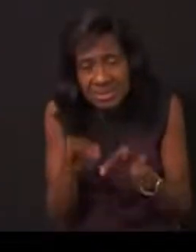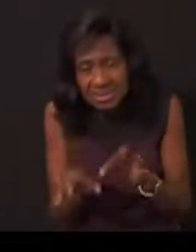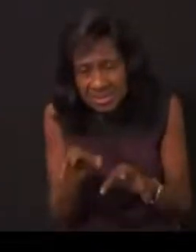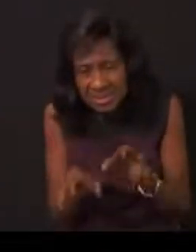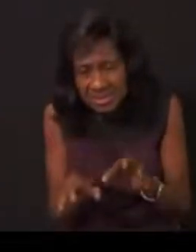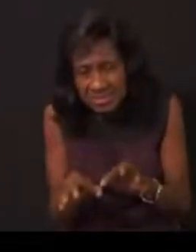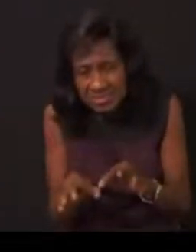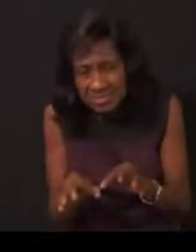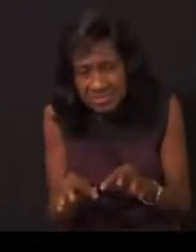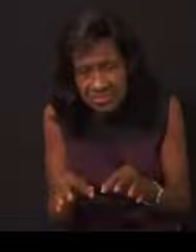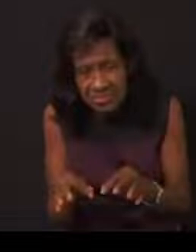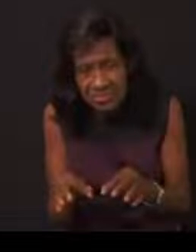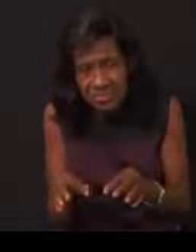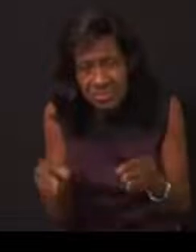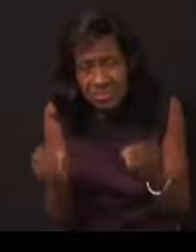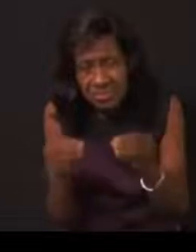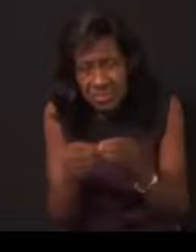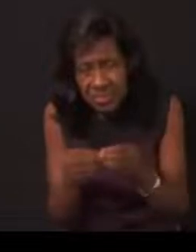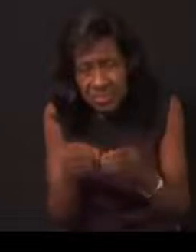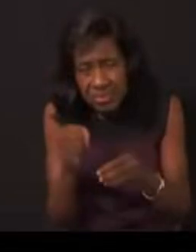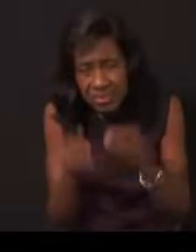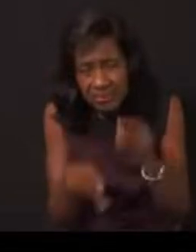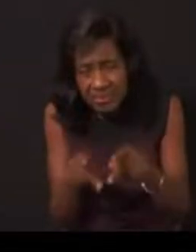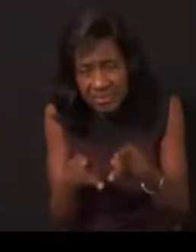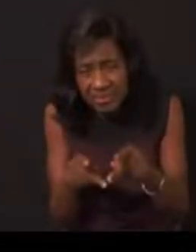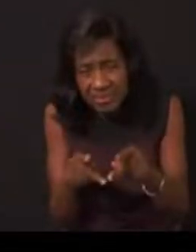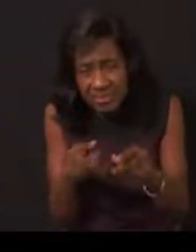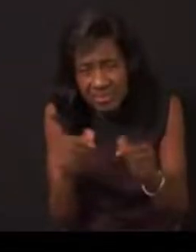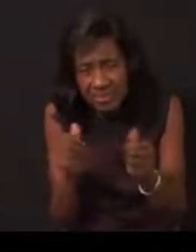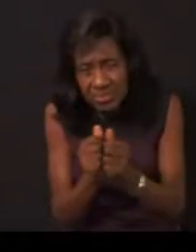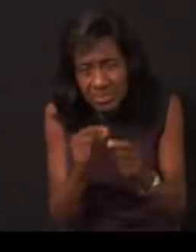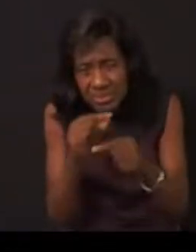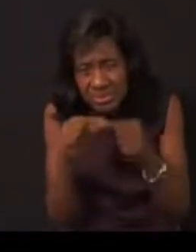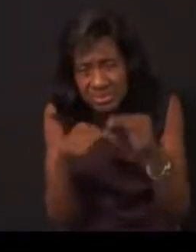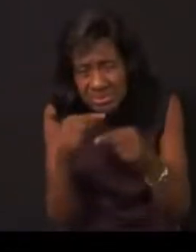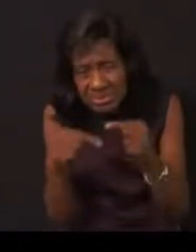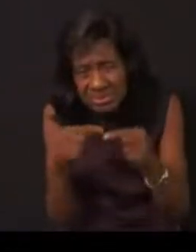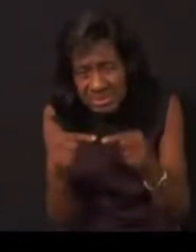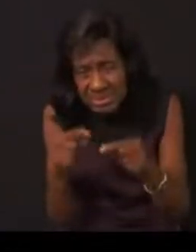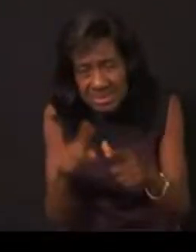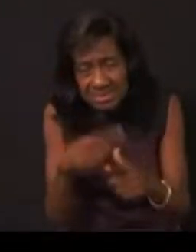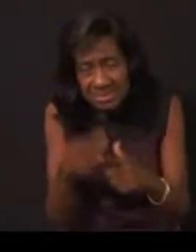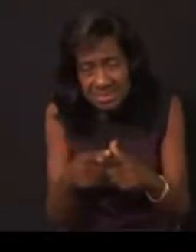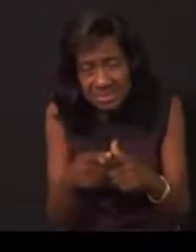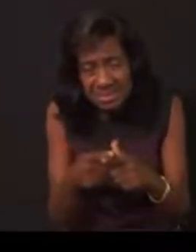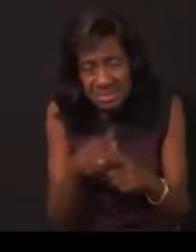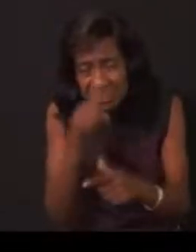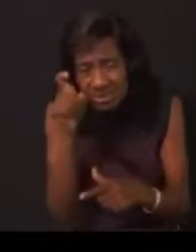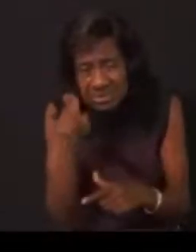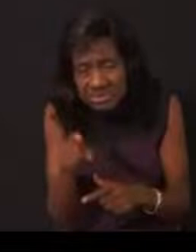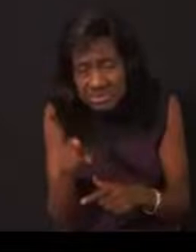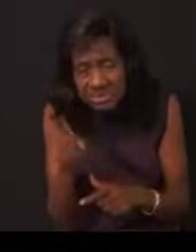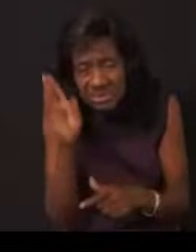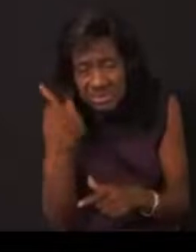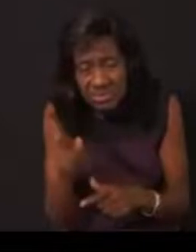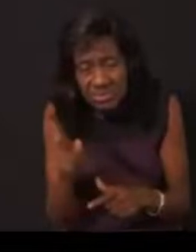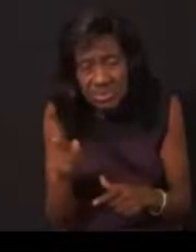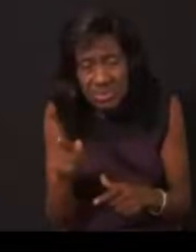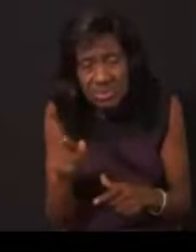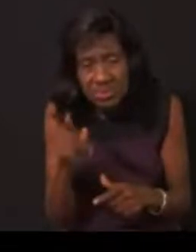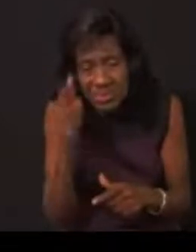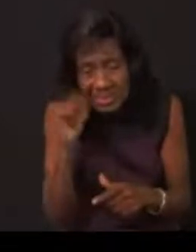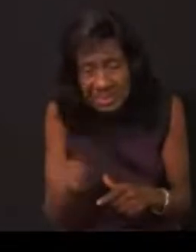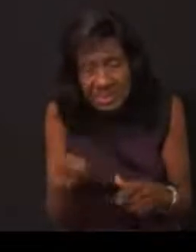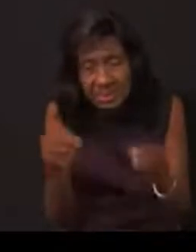people symptomatic, with averages, do you think we'll have more demand for hospital beds? There will.